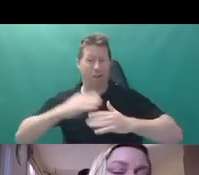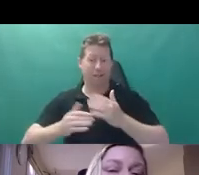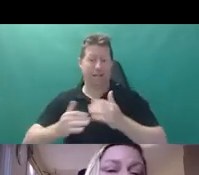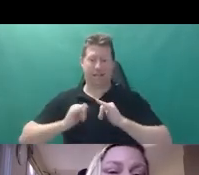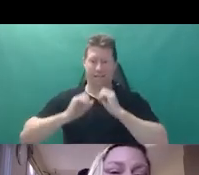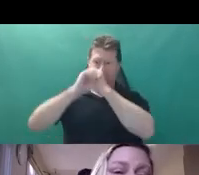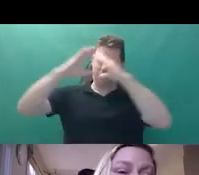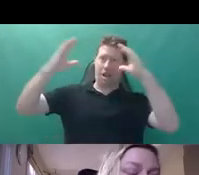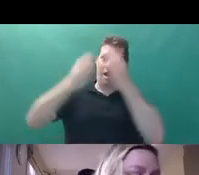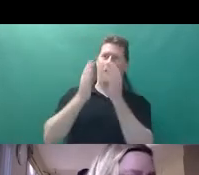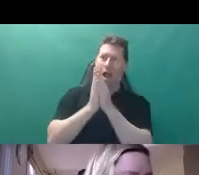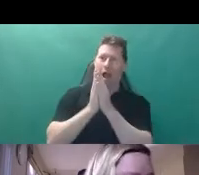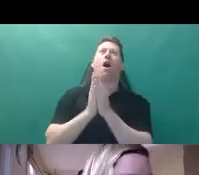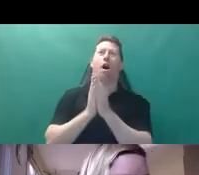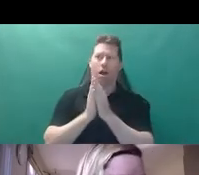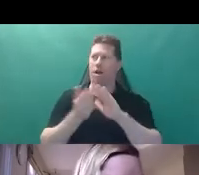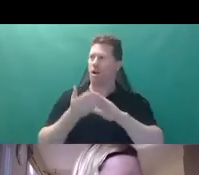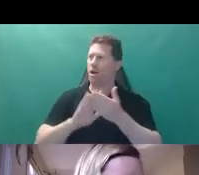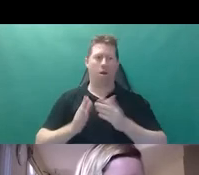and what a society might look like.